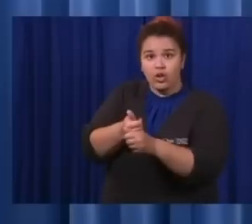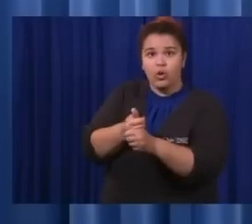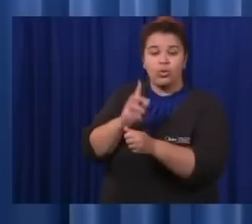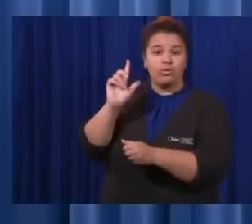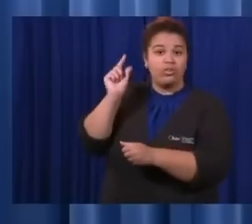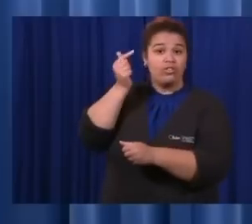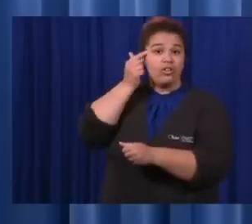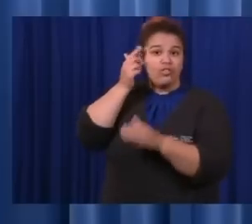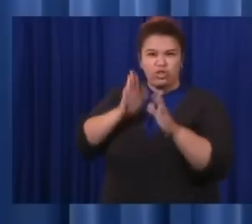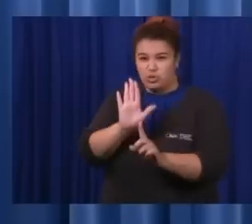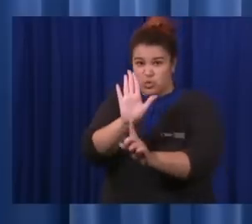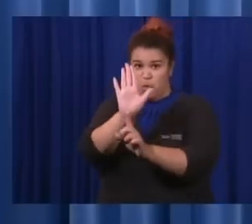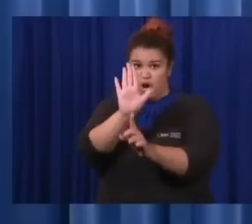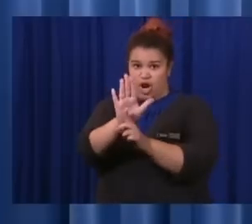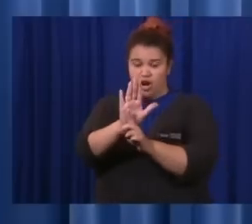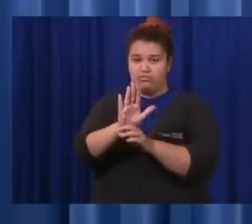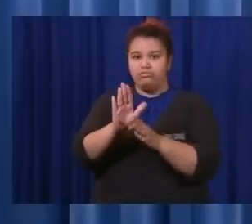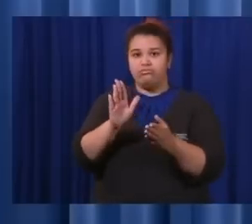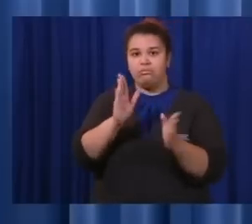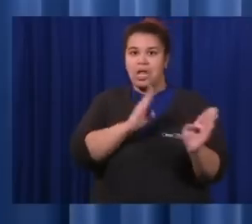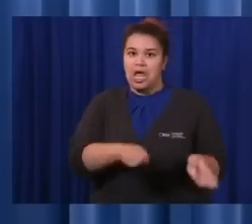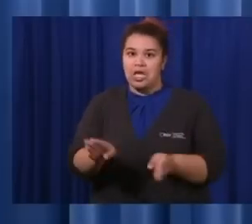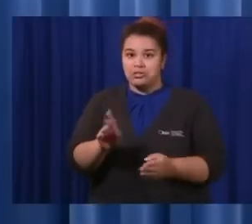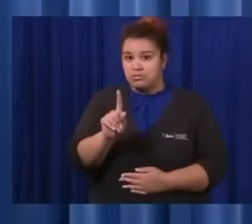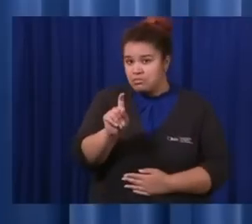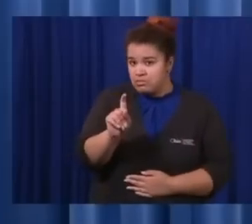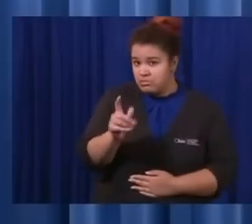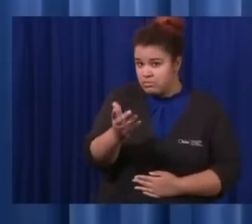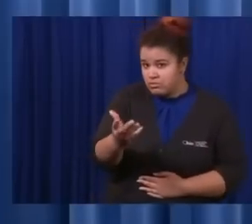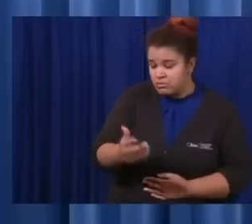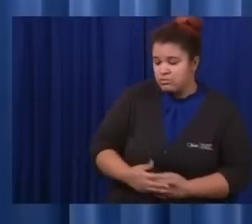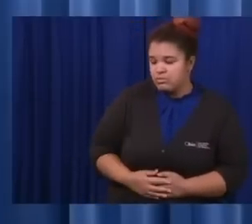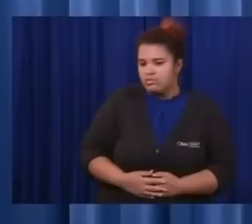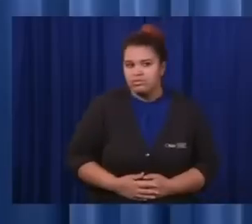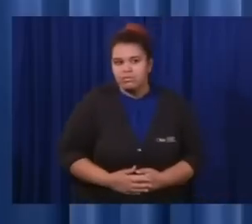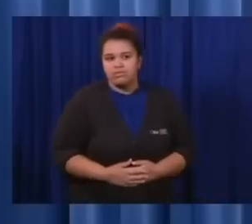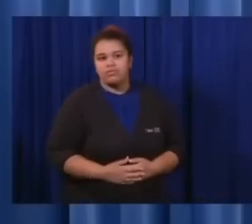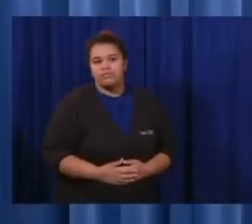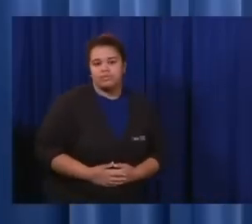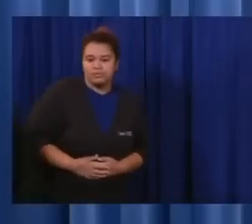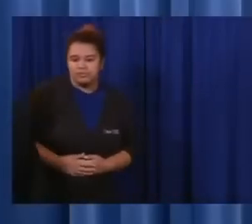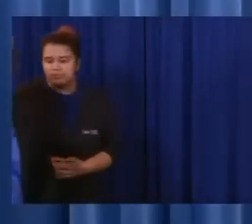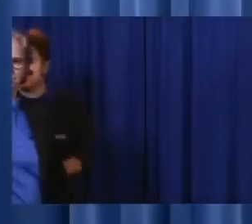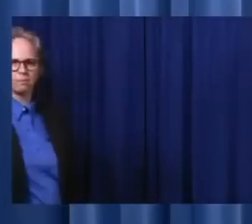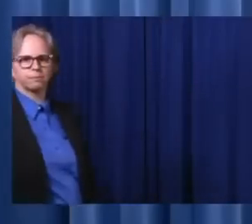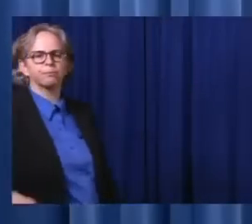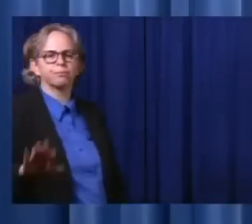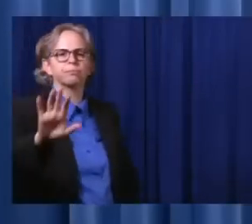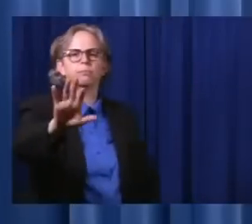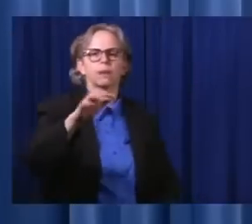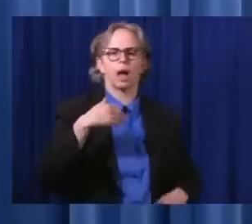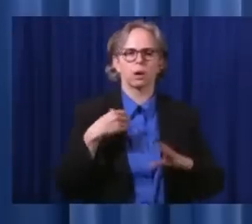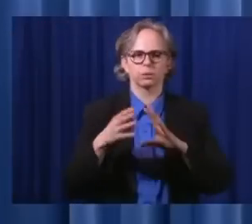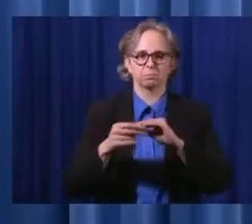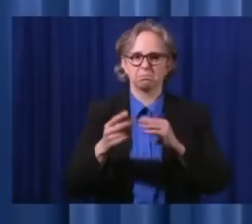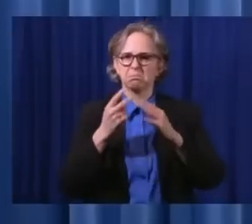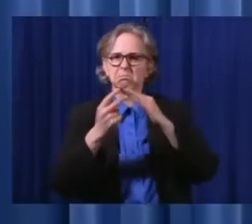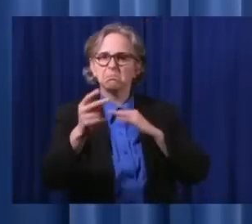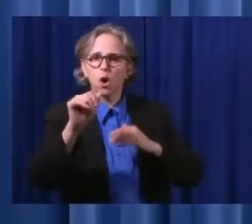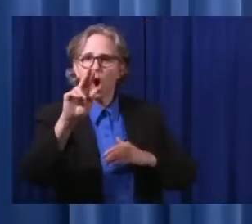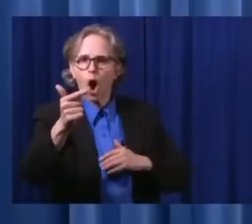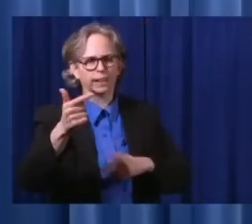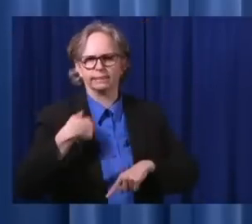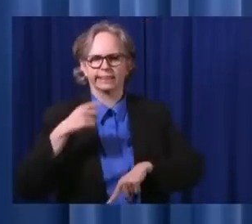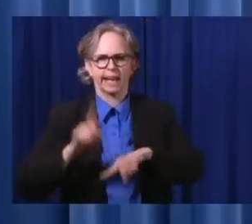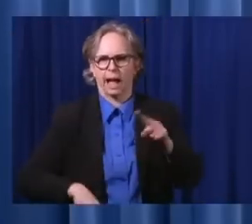Well, I'll start. I don't think we know exactly where we're going to be. The thing about this virus, I